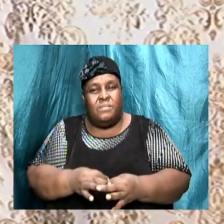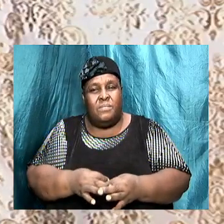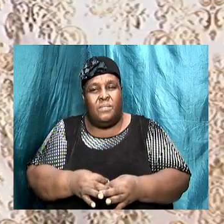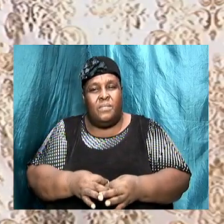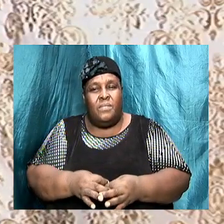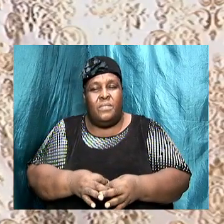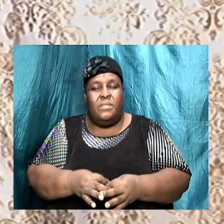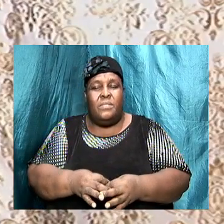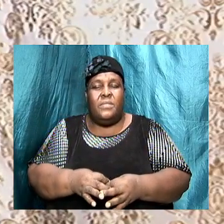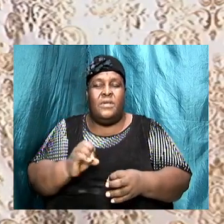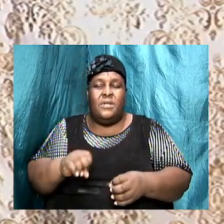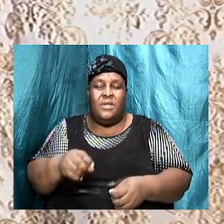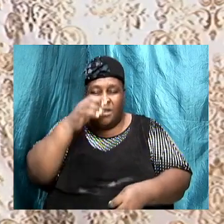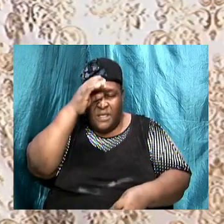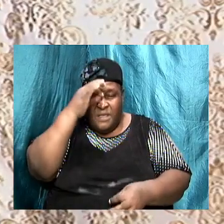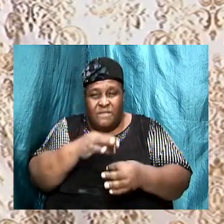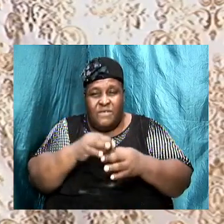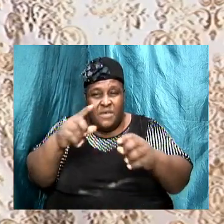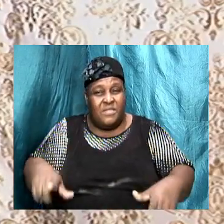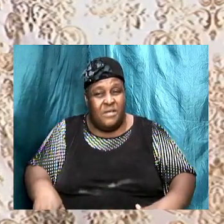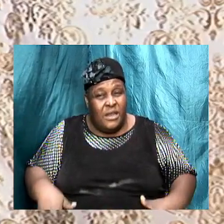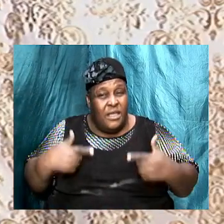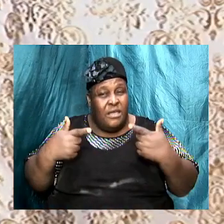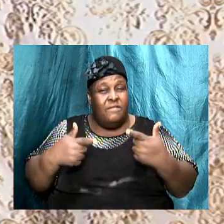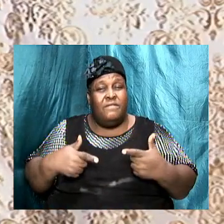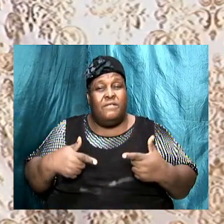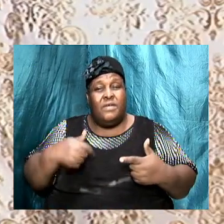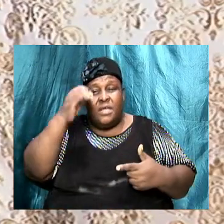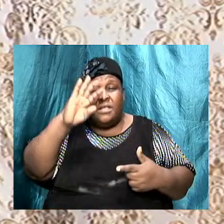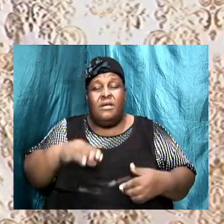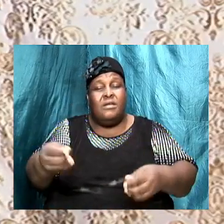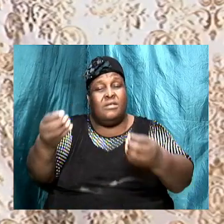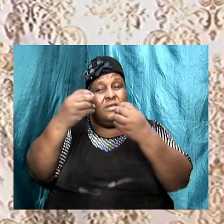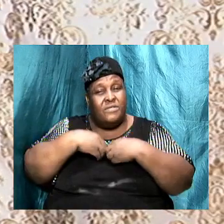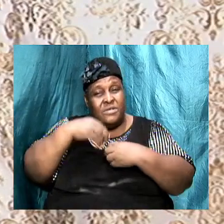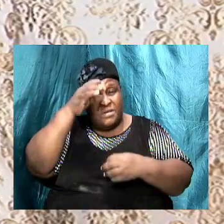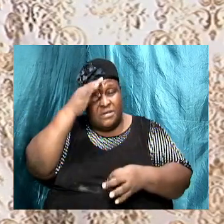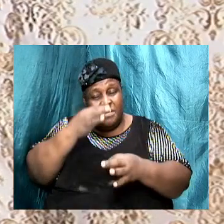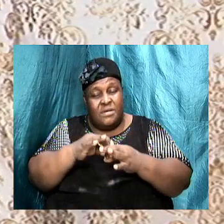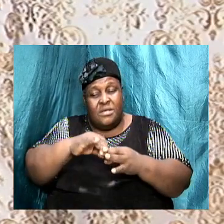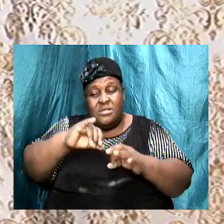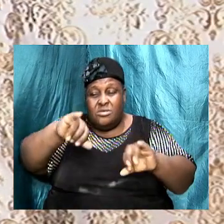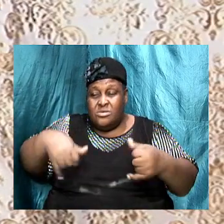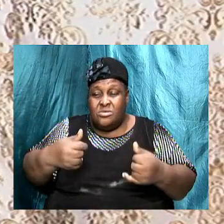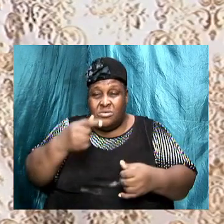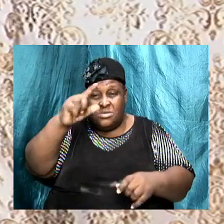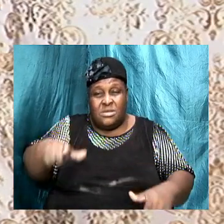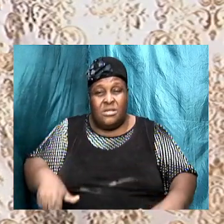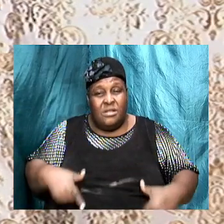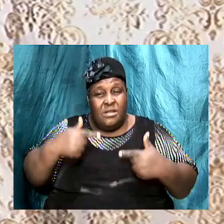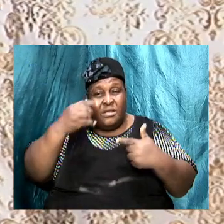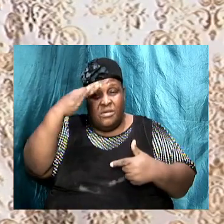We need faith to live by, and he gave it to us, because the just shall live by faith.